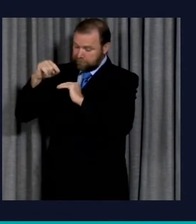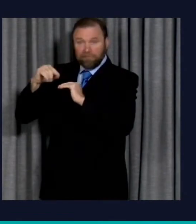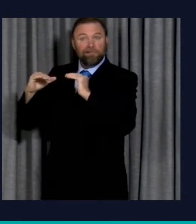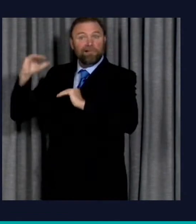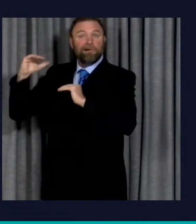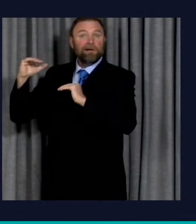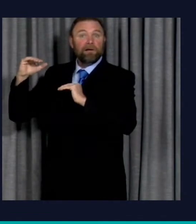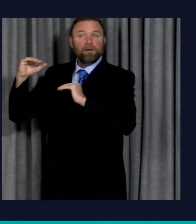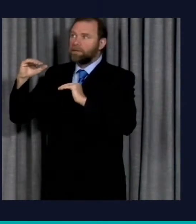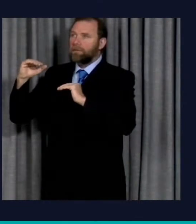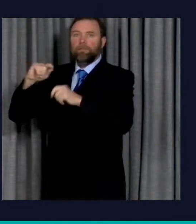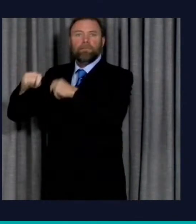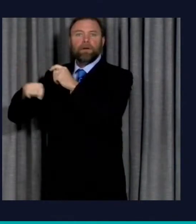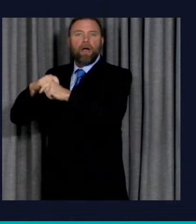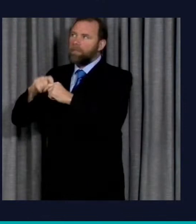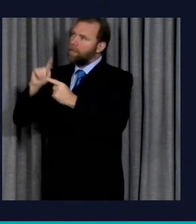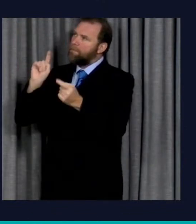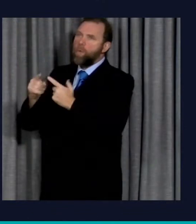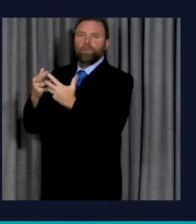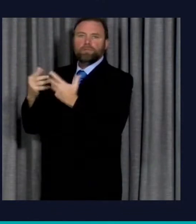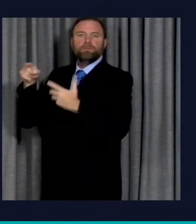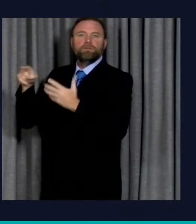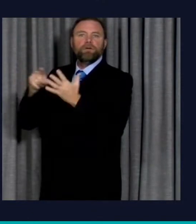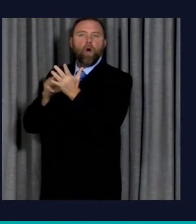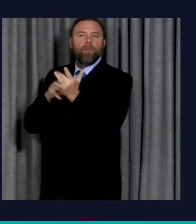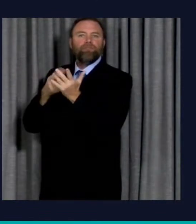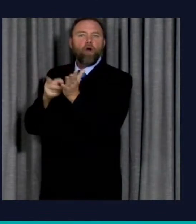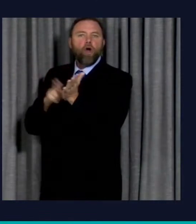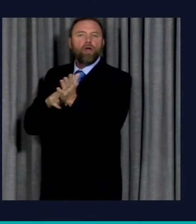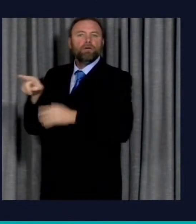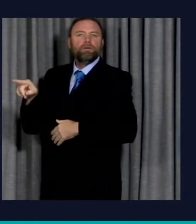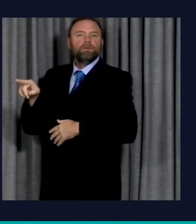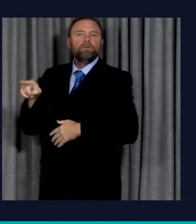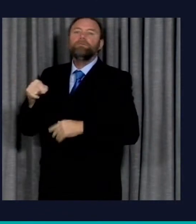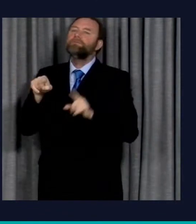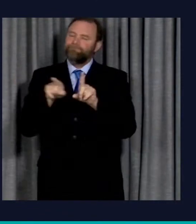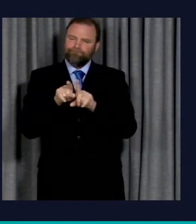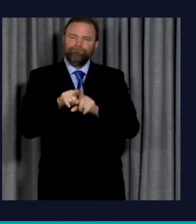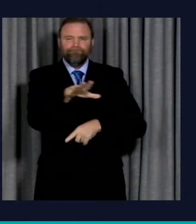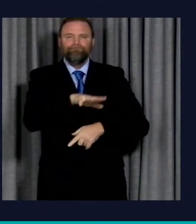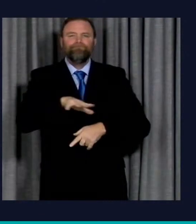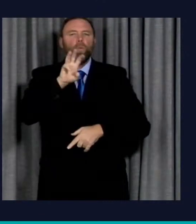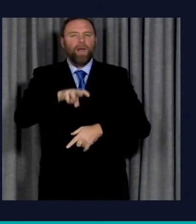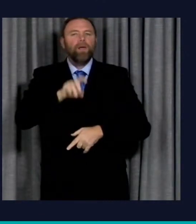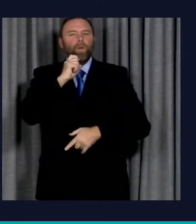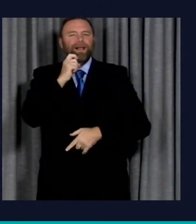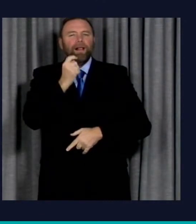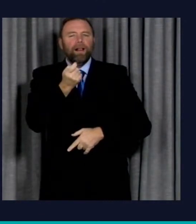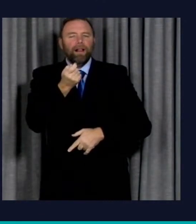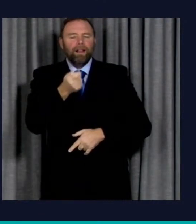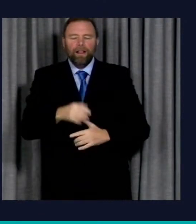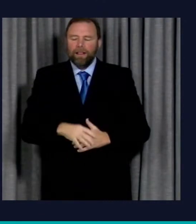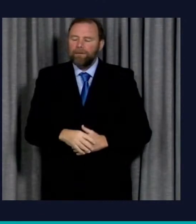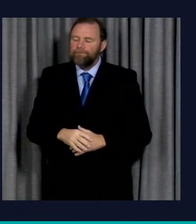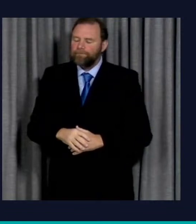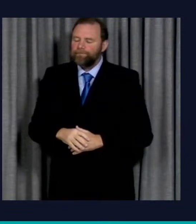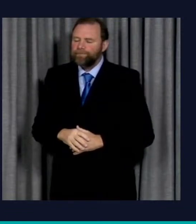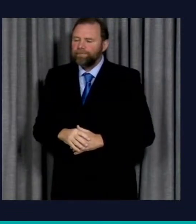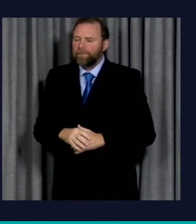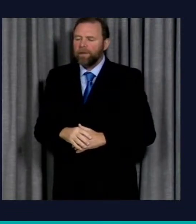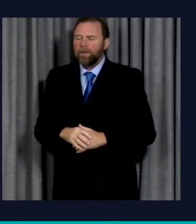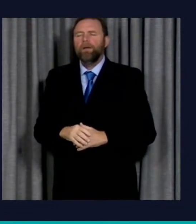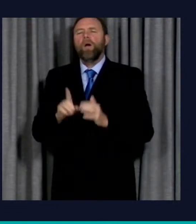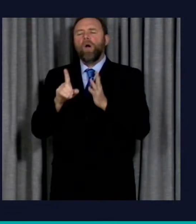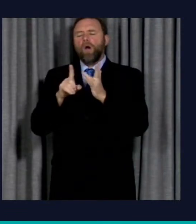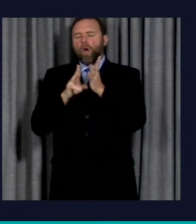form of coronavirus, and that will soon become the case here in Wales. Omicron has